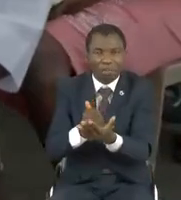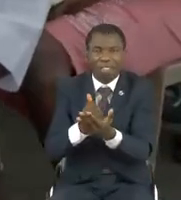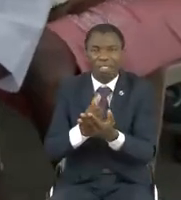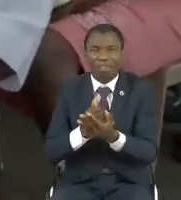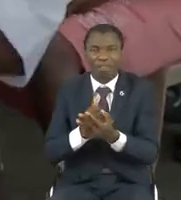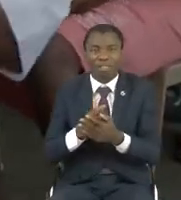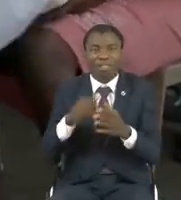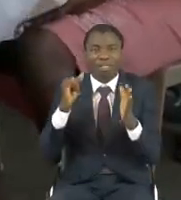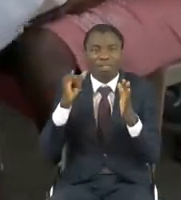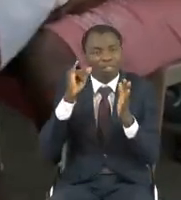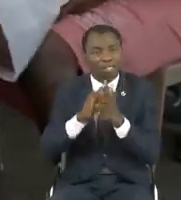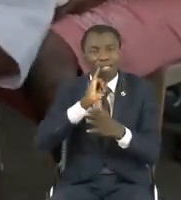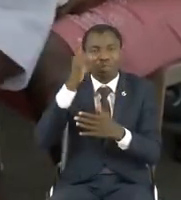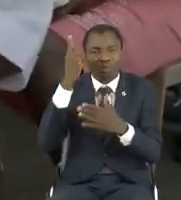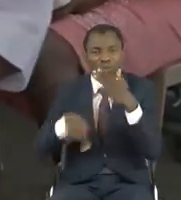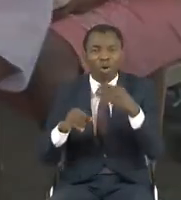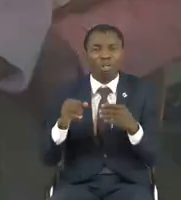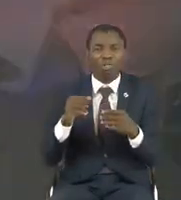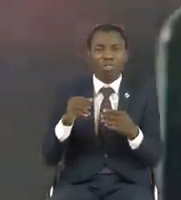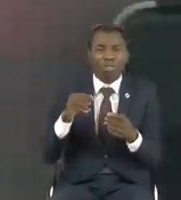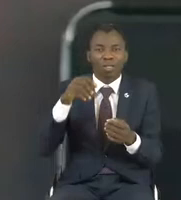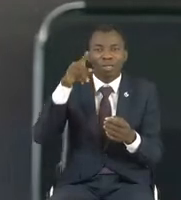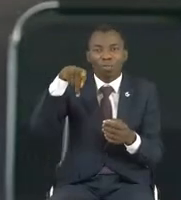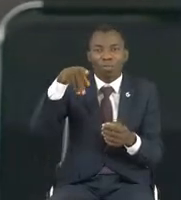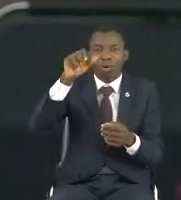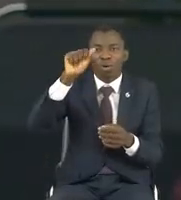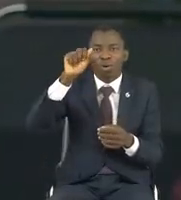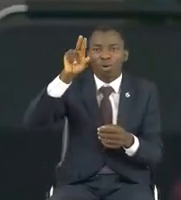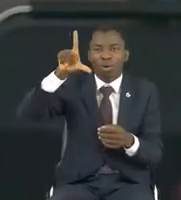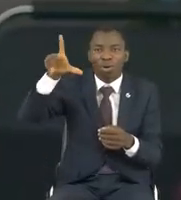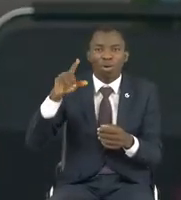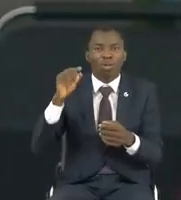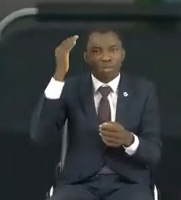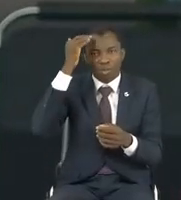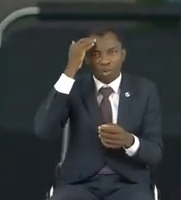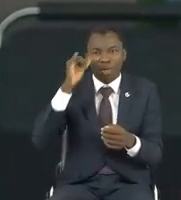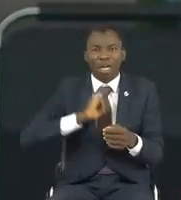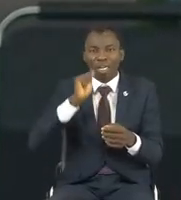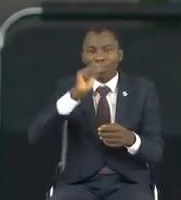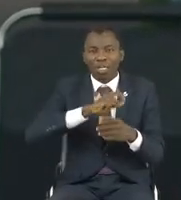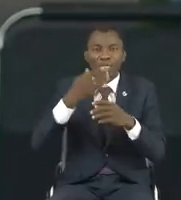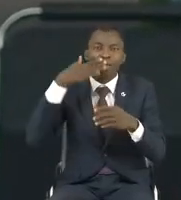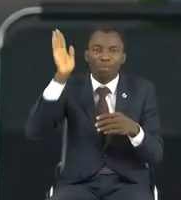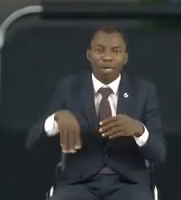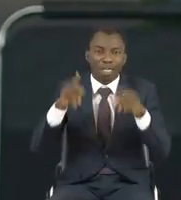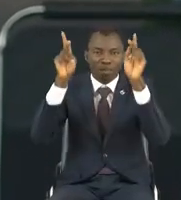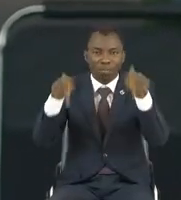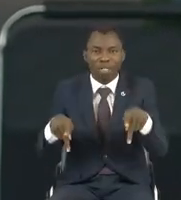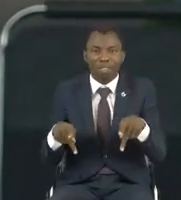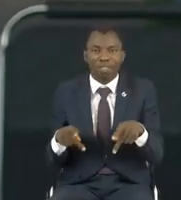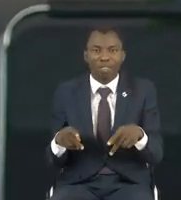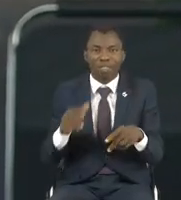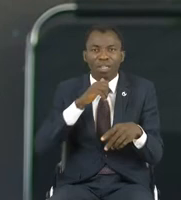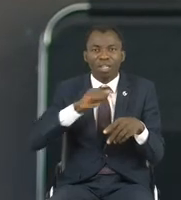what Paul realized. He said, an injurious person, a